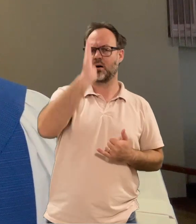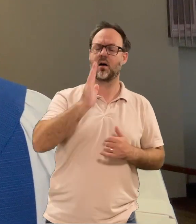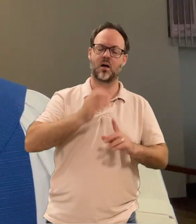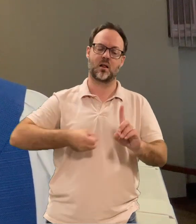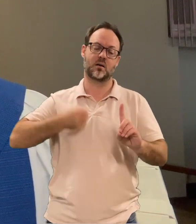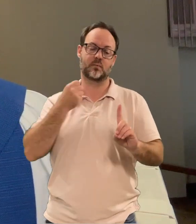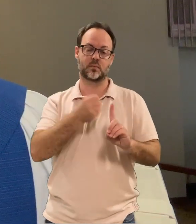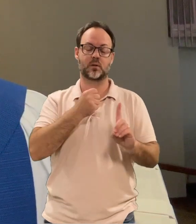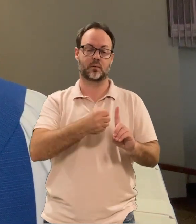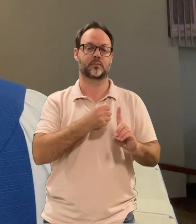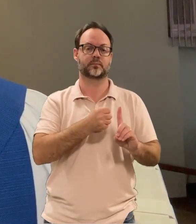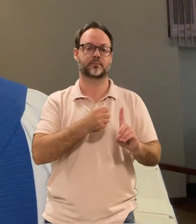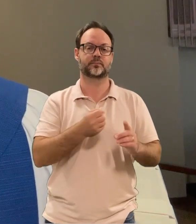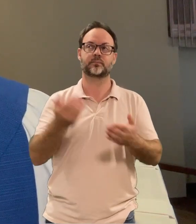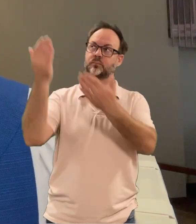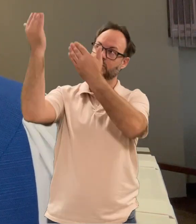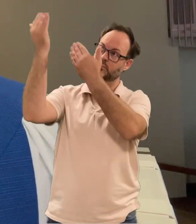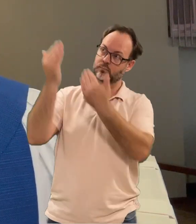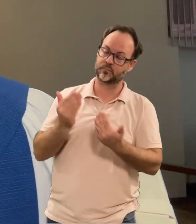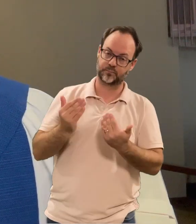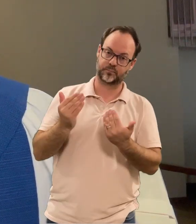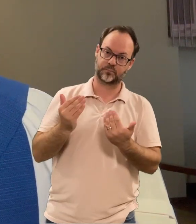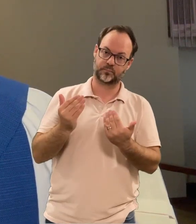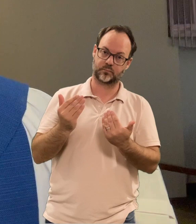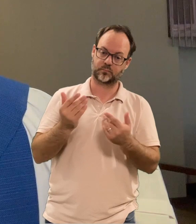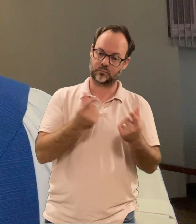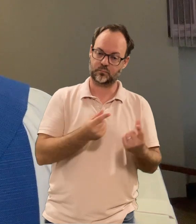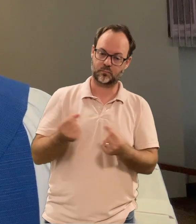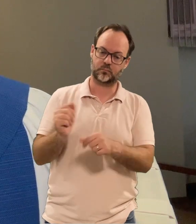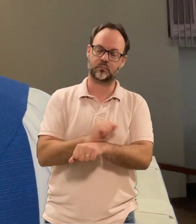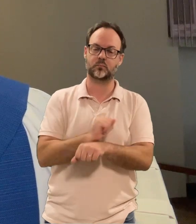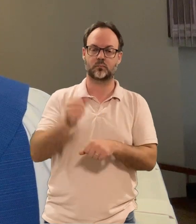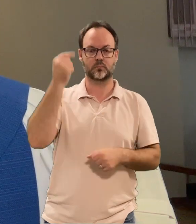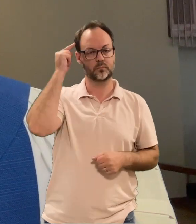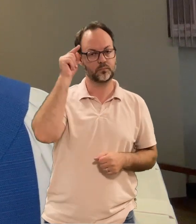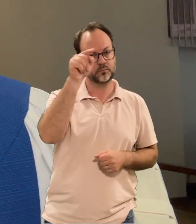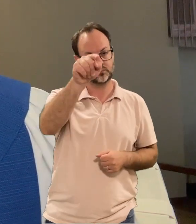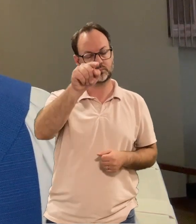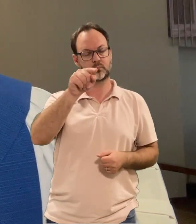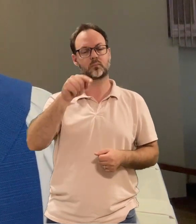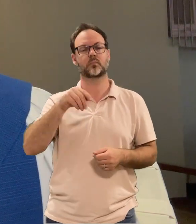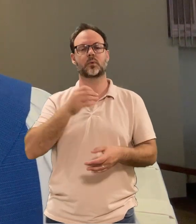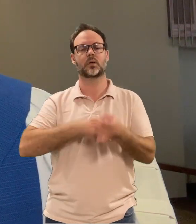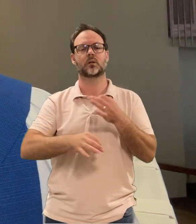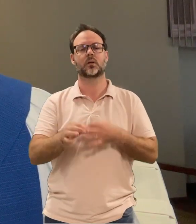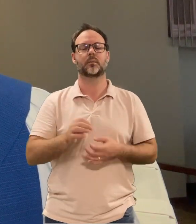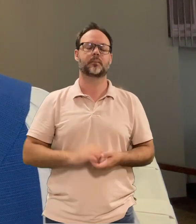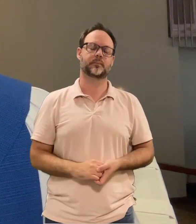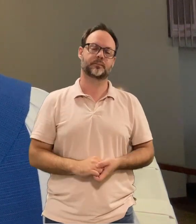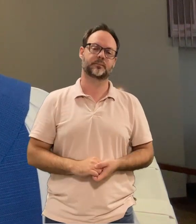life. God Himself has come down from heaven to do the work for